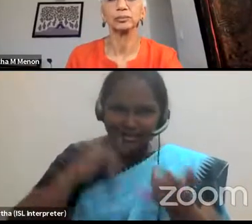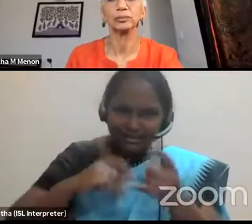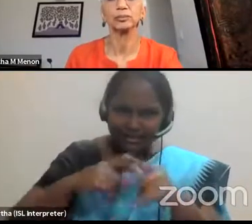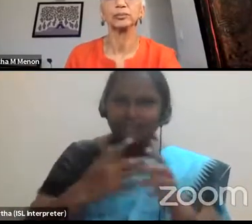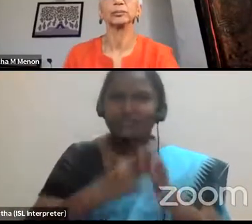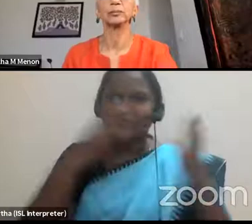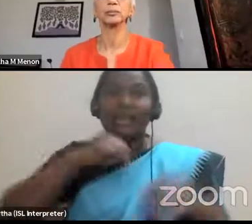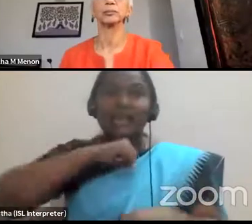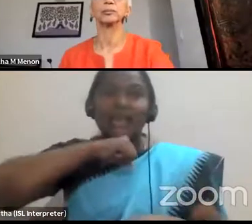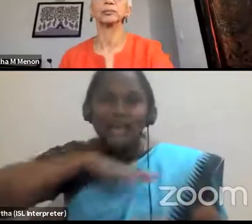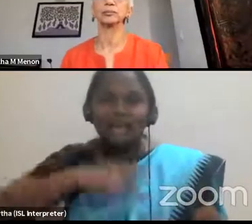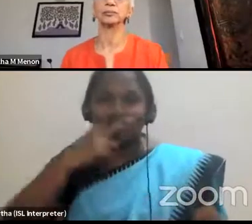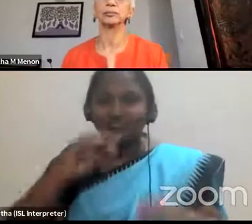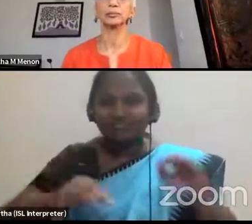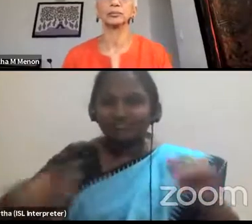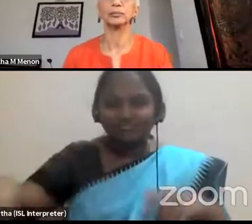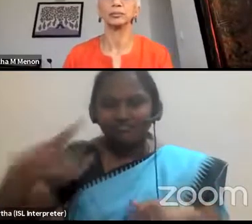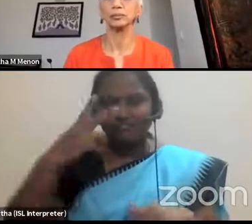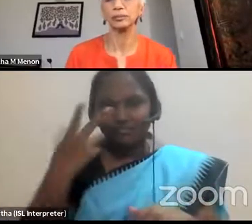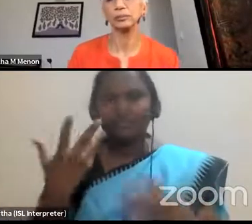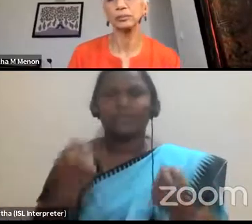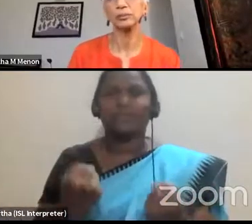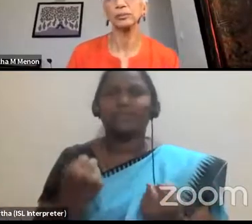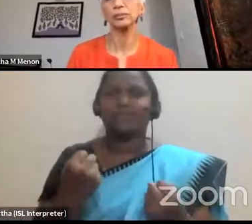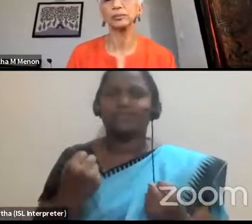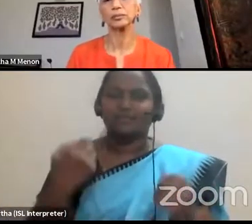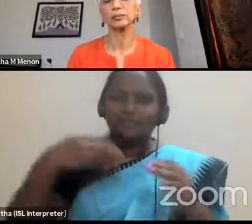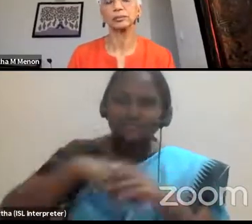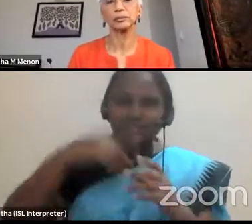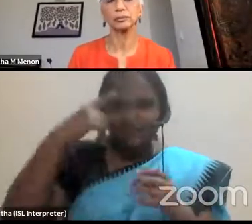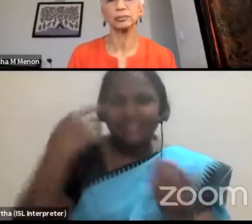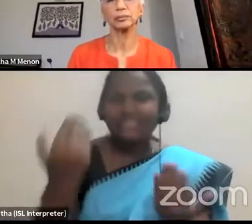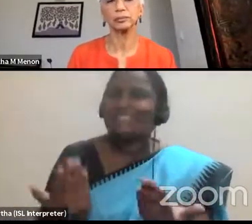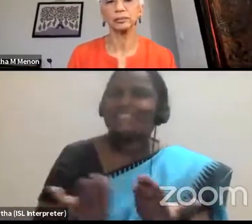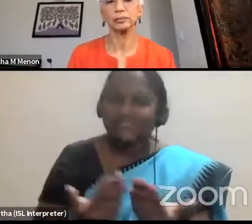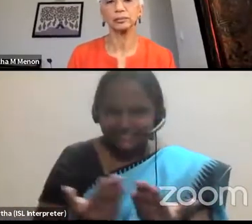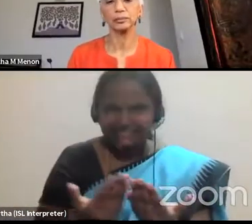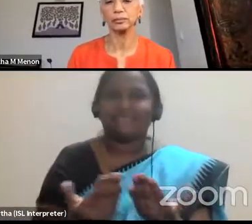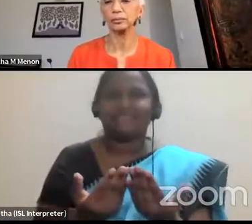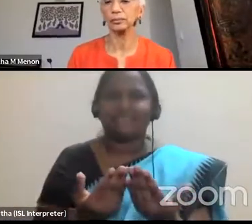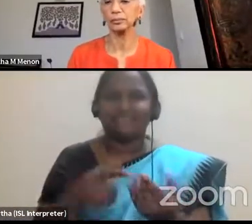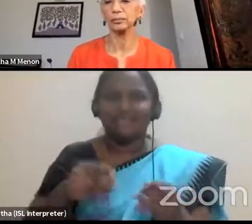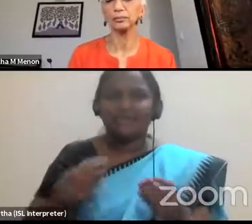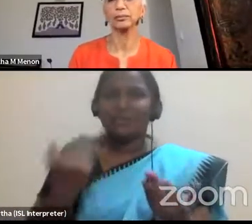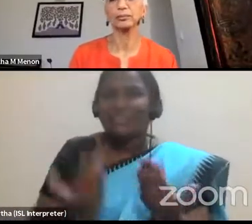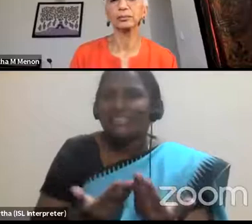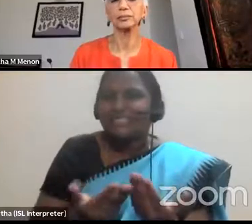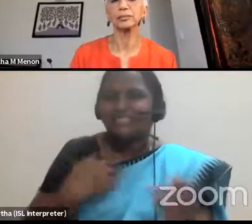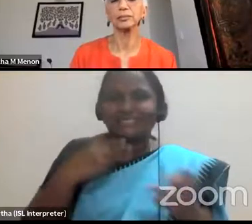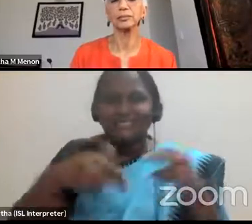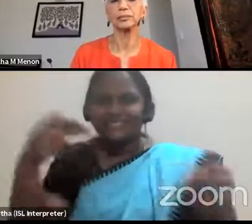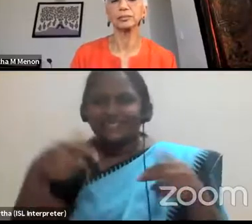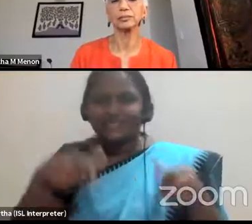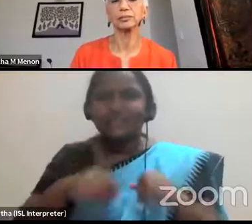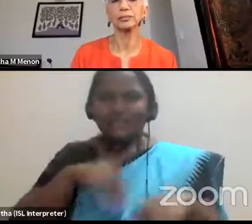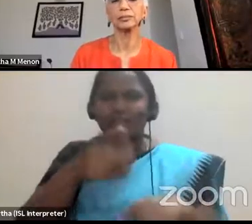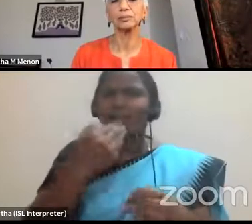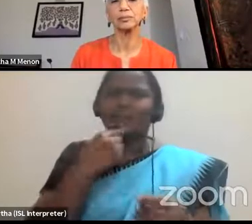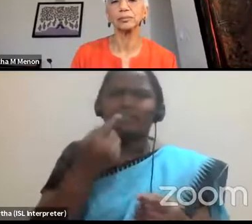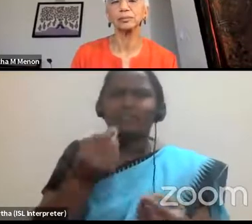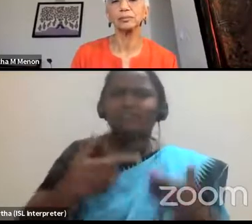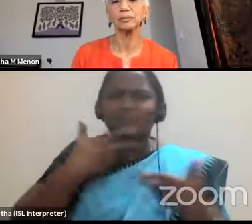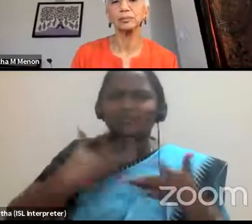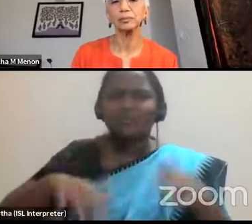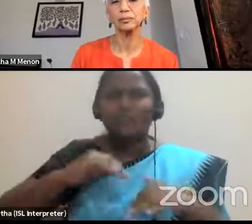of the younger generation, and I think they will even adopt to this much easier, right? And embrace this much more easily. So, can you tell us a little